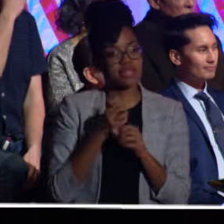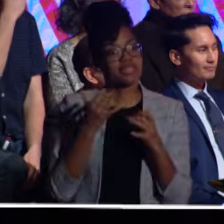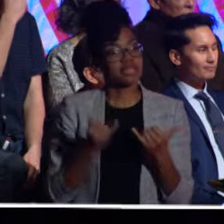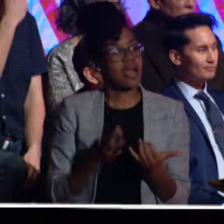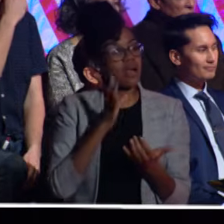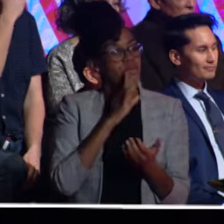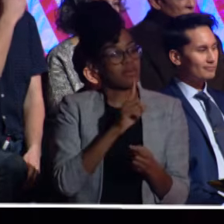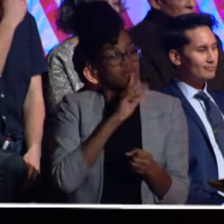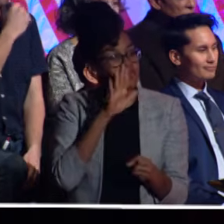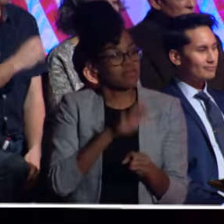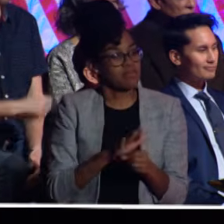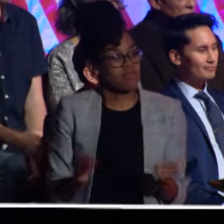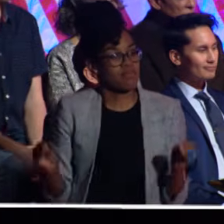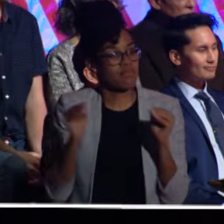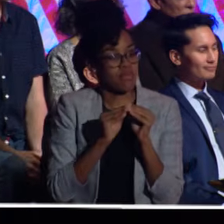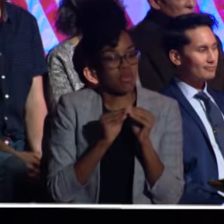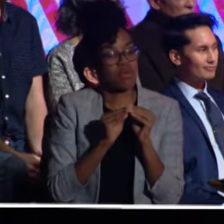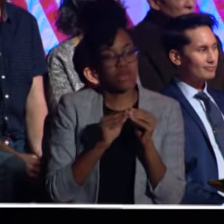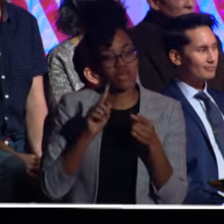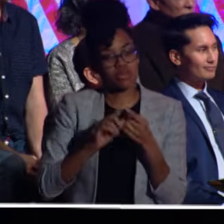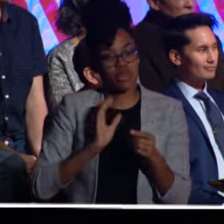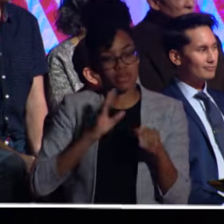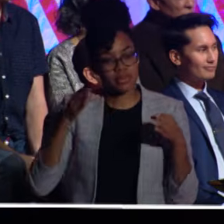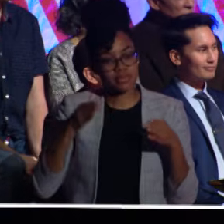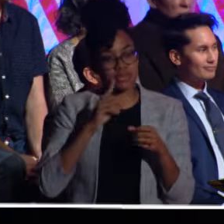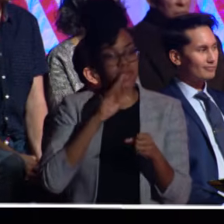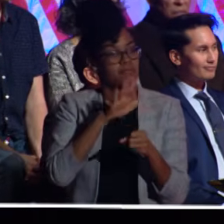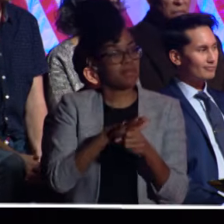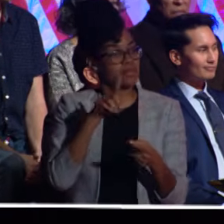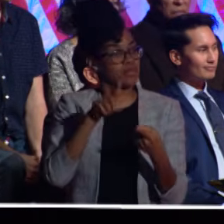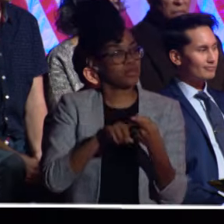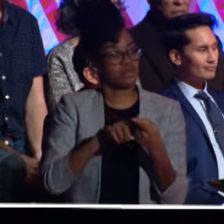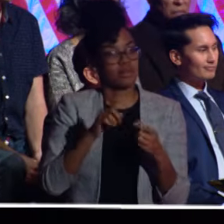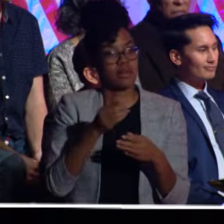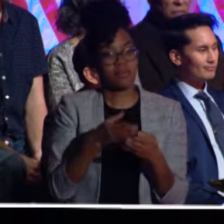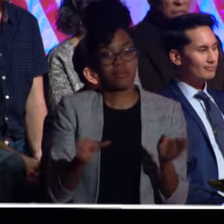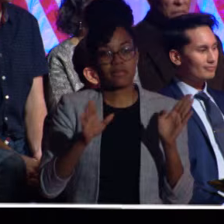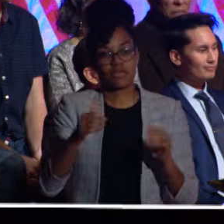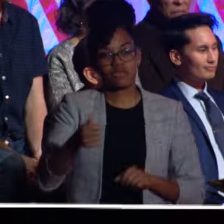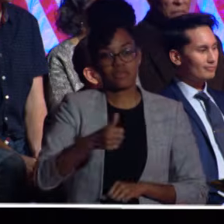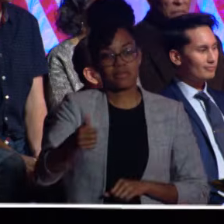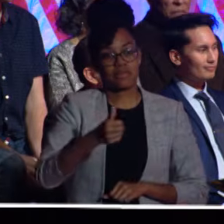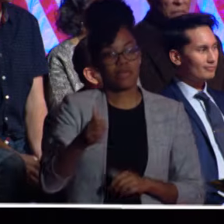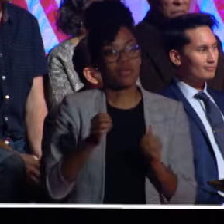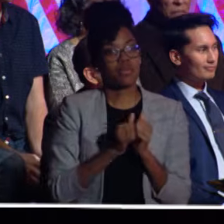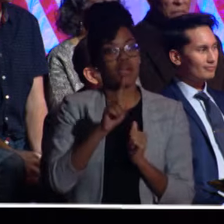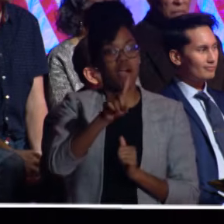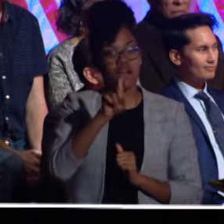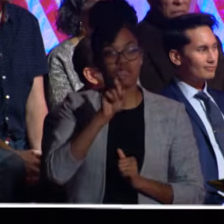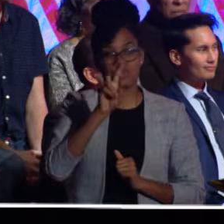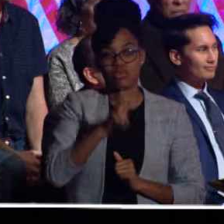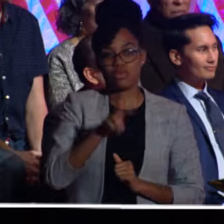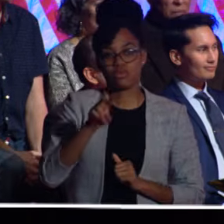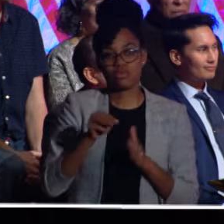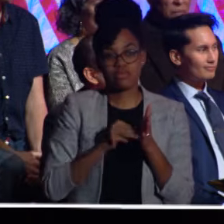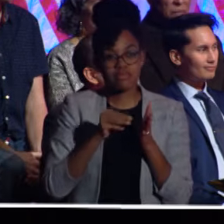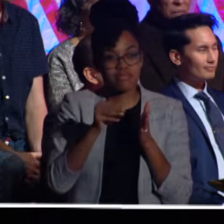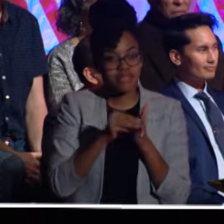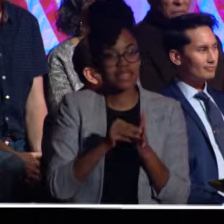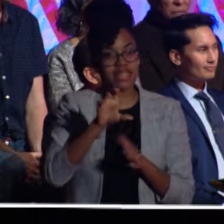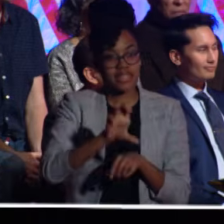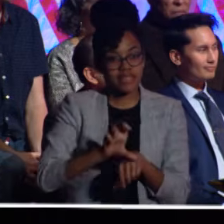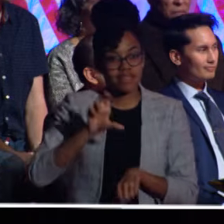public transportation with a $122 million investment in a new K